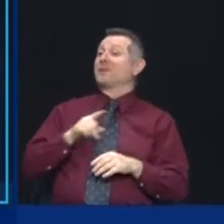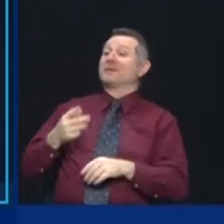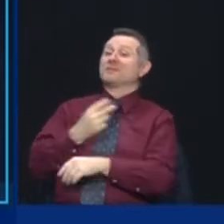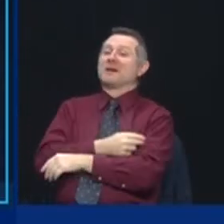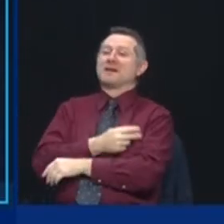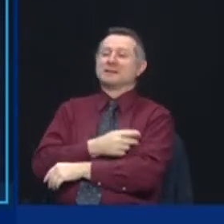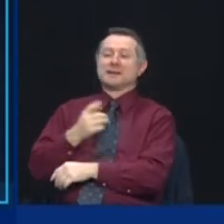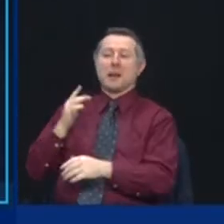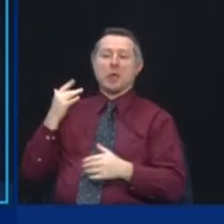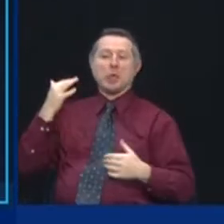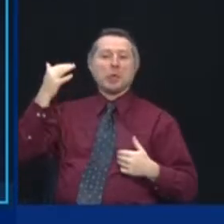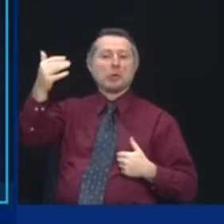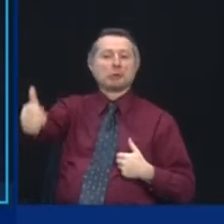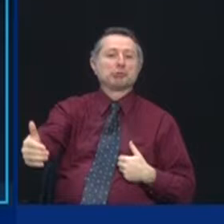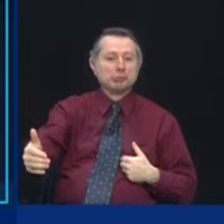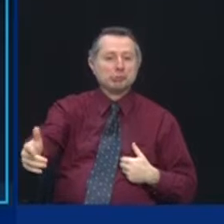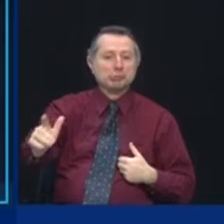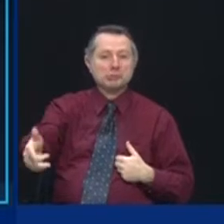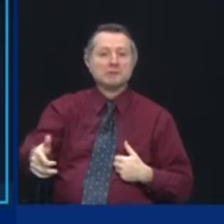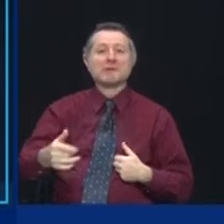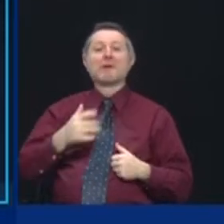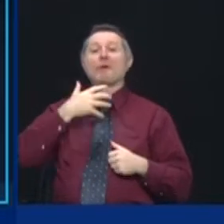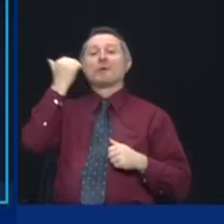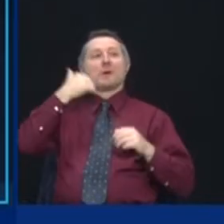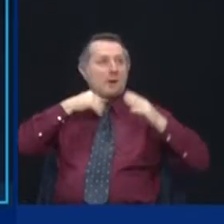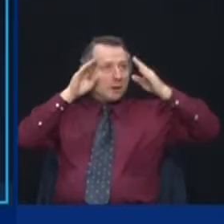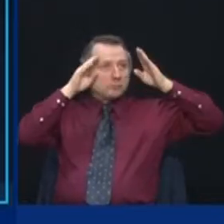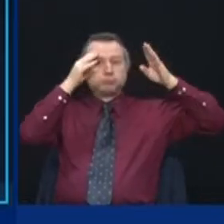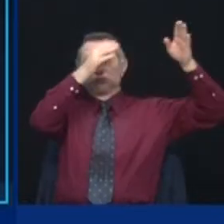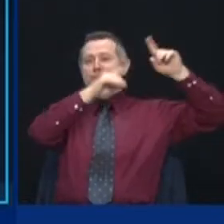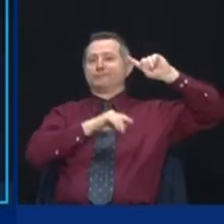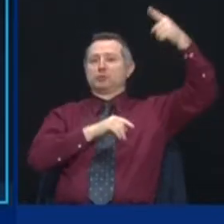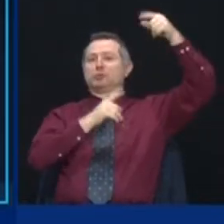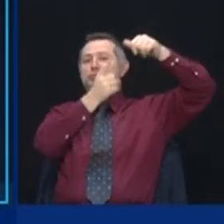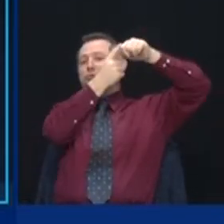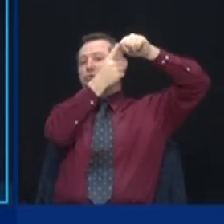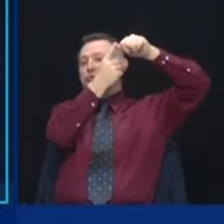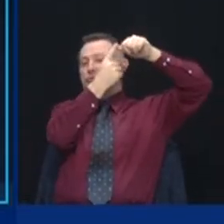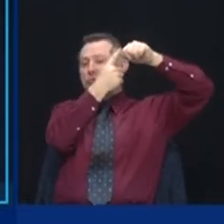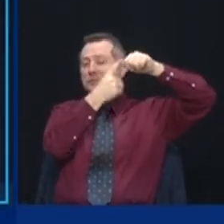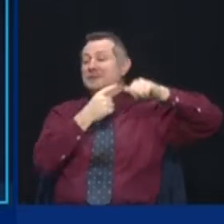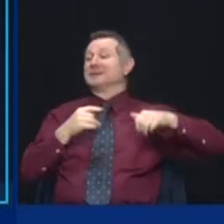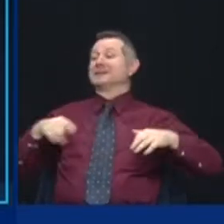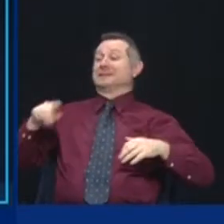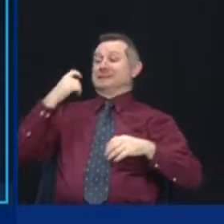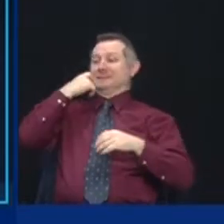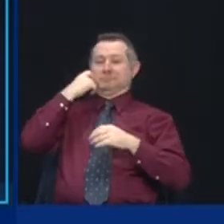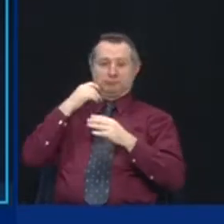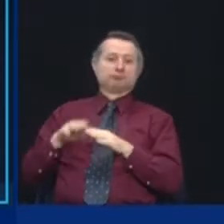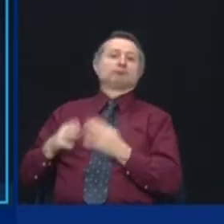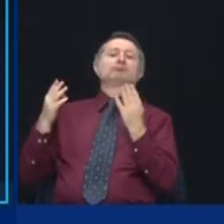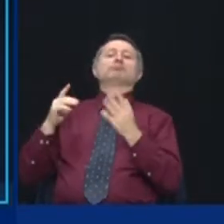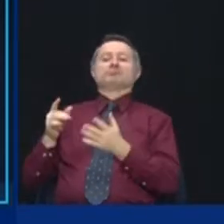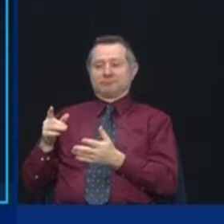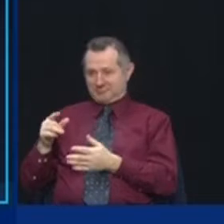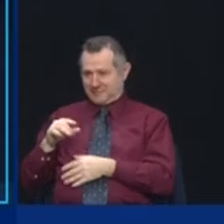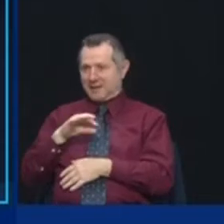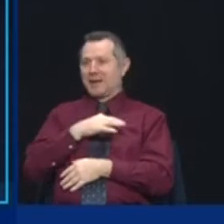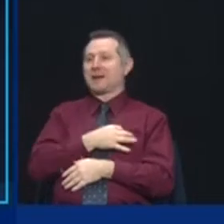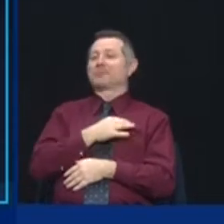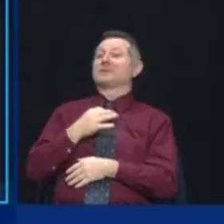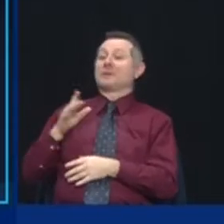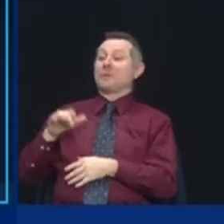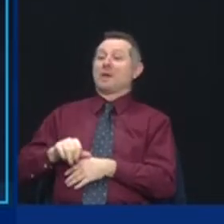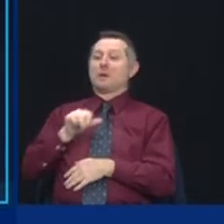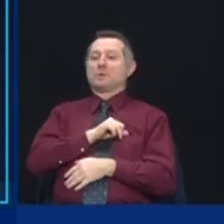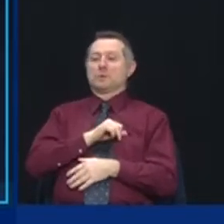eligible. They just were eligible a few weeks ago. And the attitude all along has been, I'm young and I'm strong, I can get the